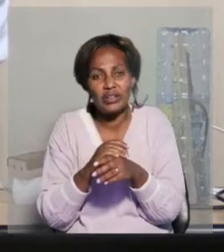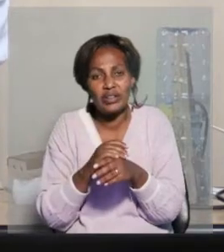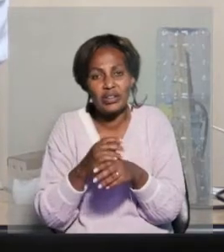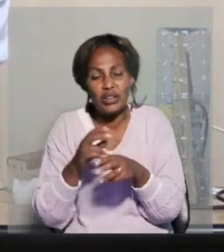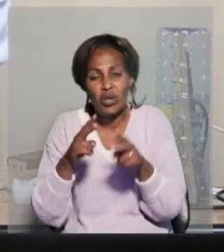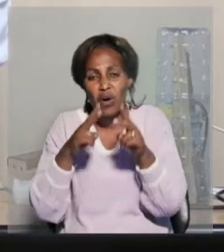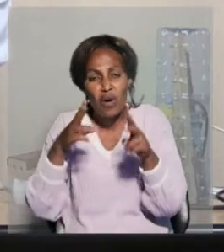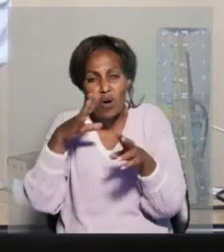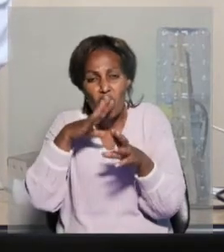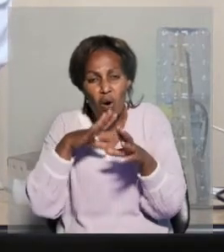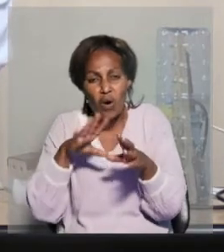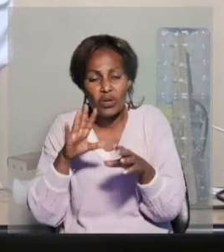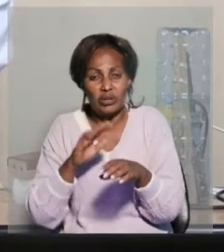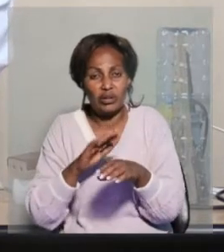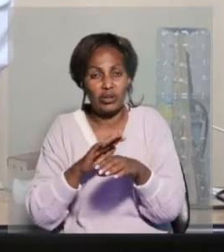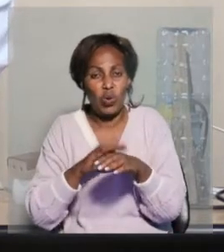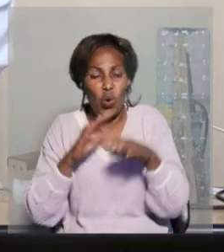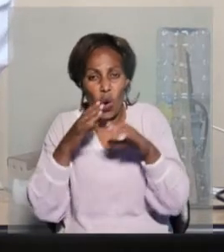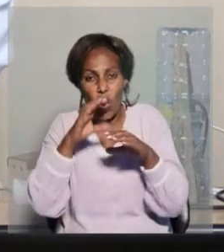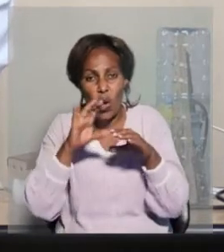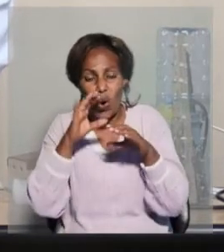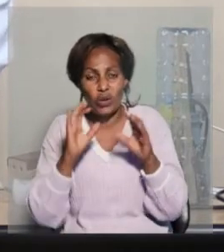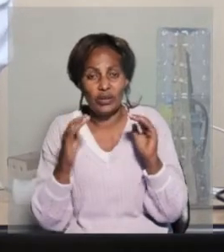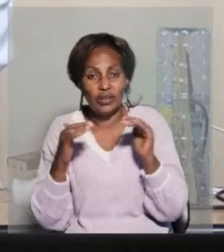This is very hot. It's very hot.